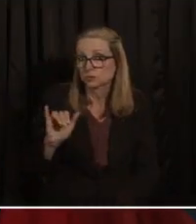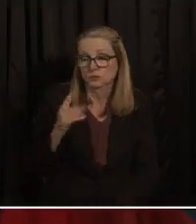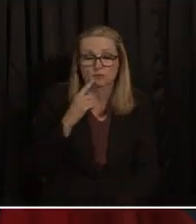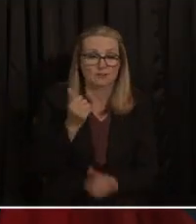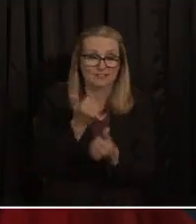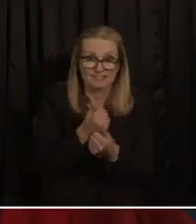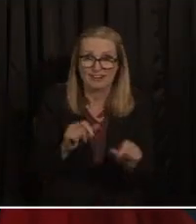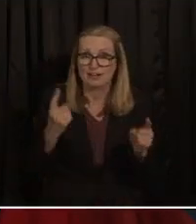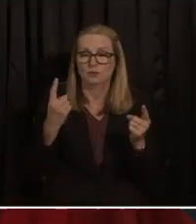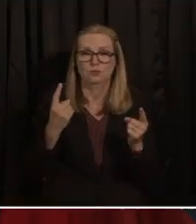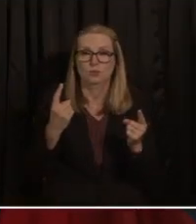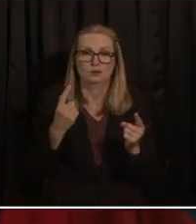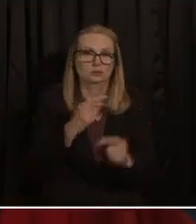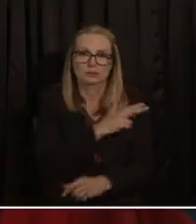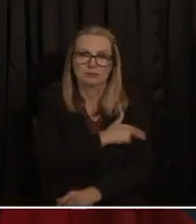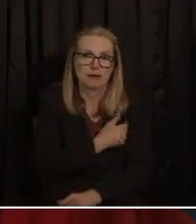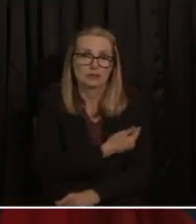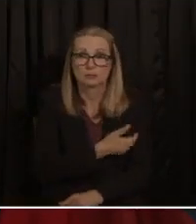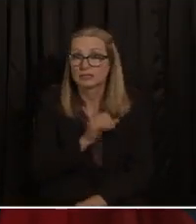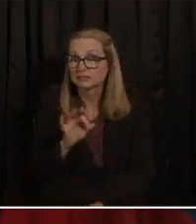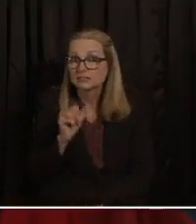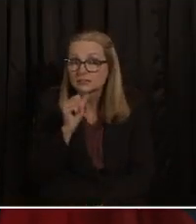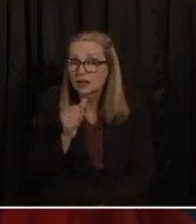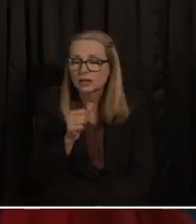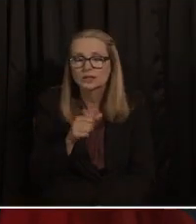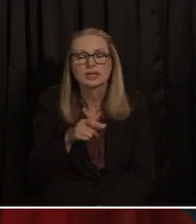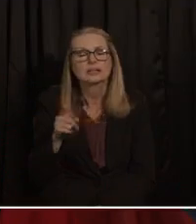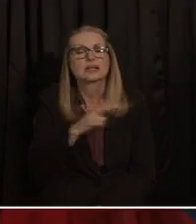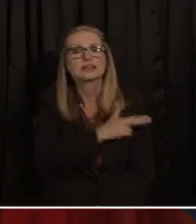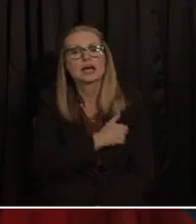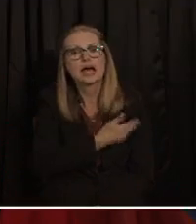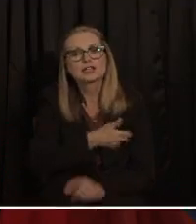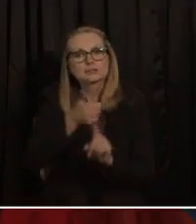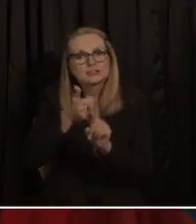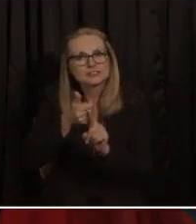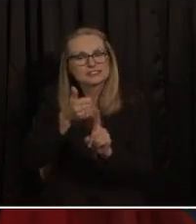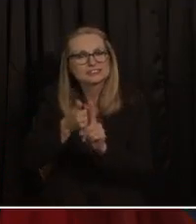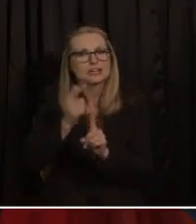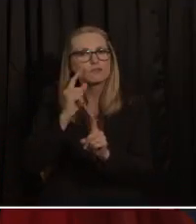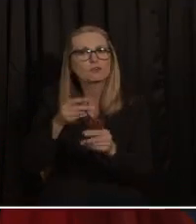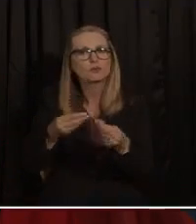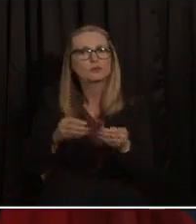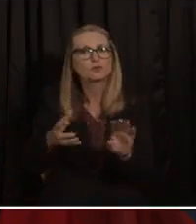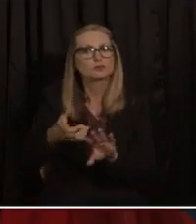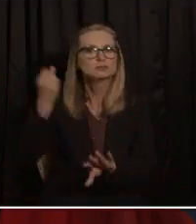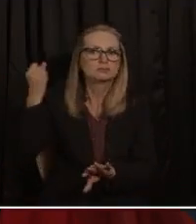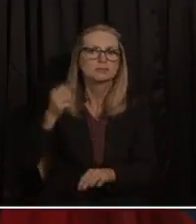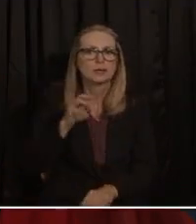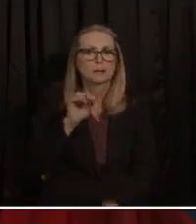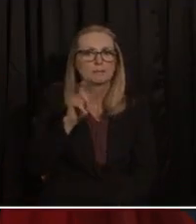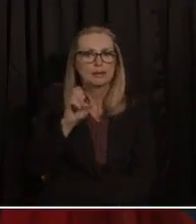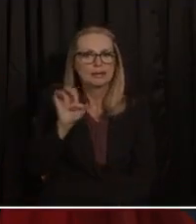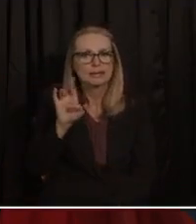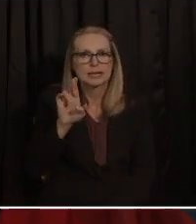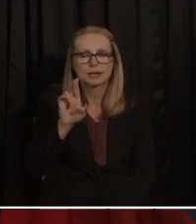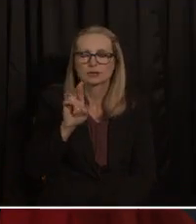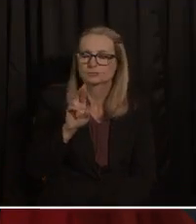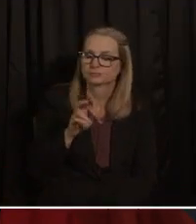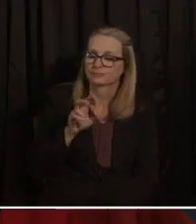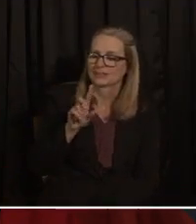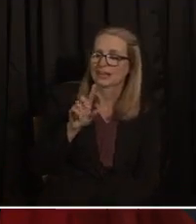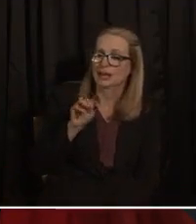that doesn't do that risks losing Medicaid and Medicare funding, major funding sources. So there's been a lot of excitement that we've